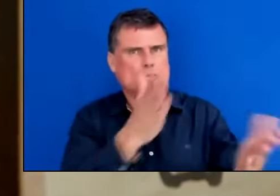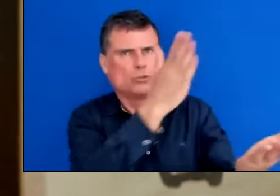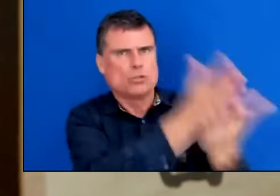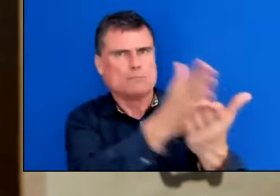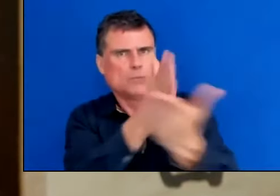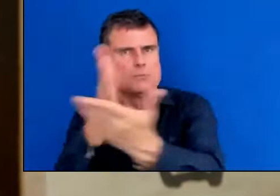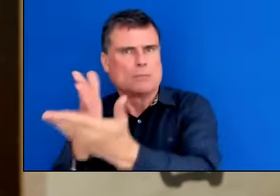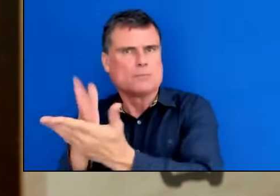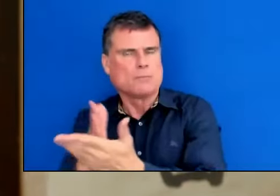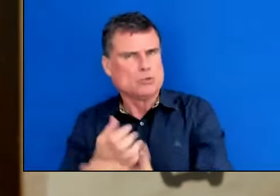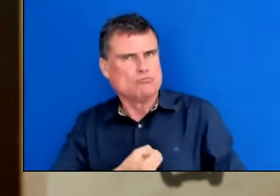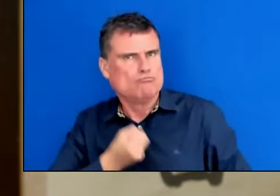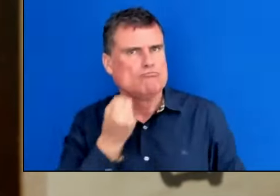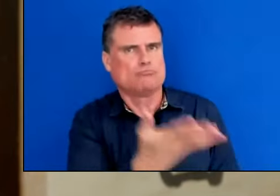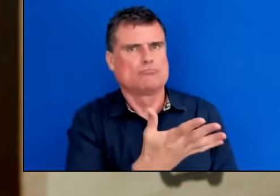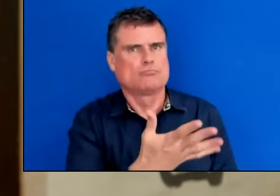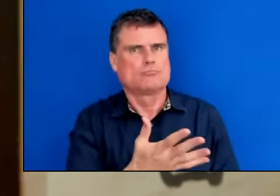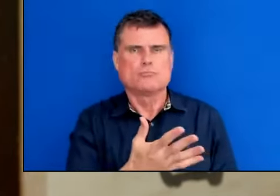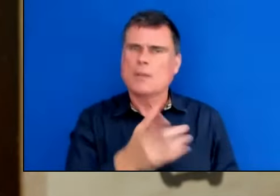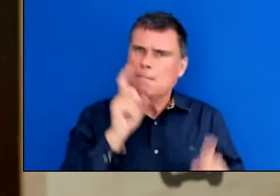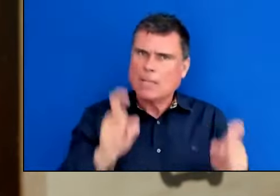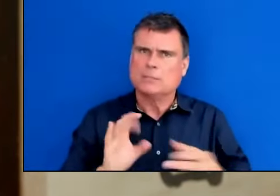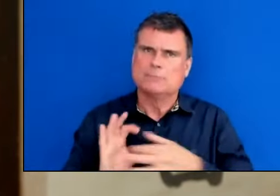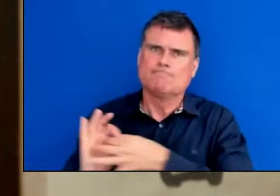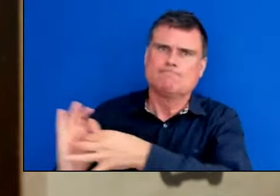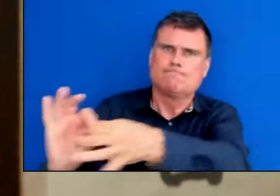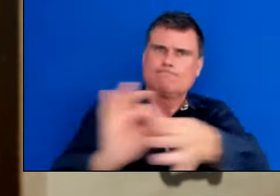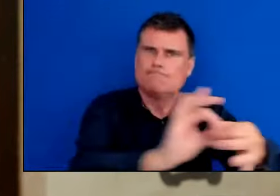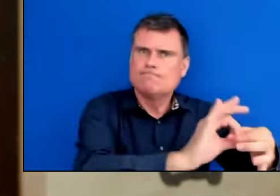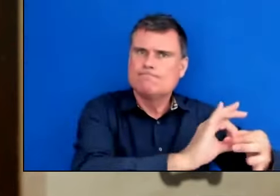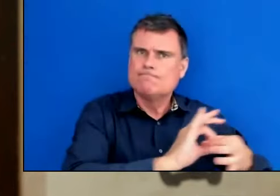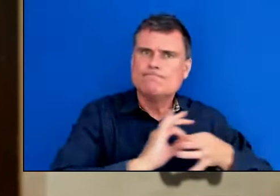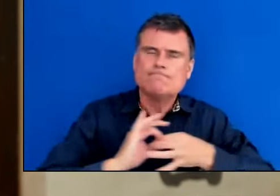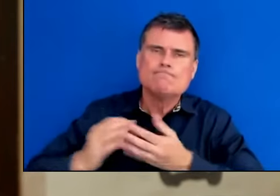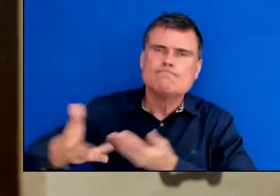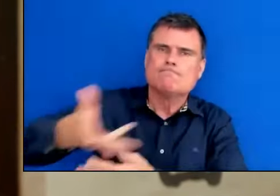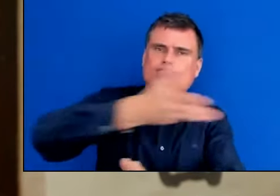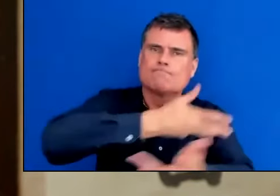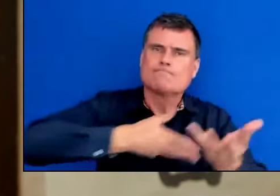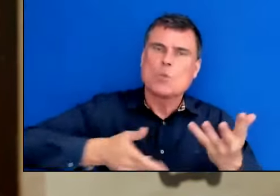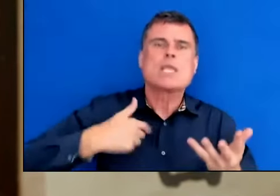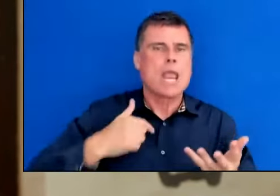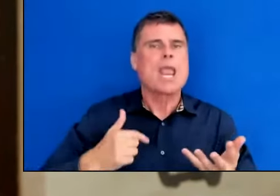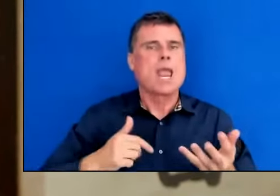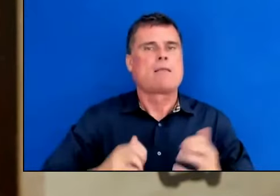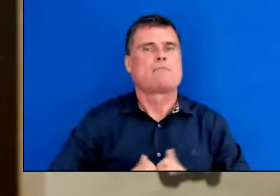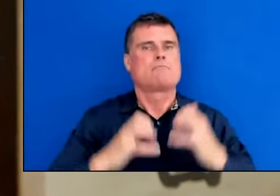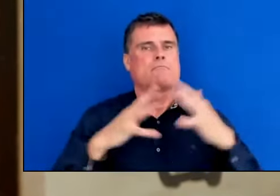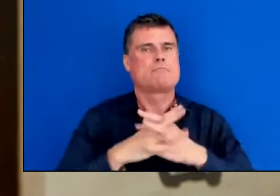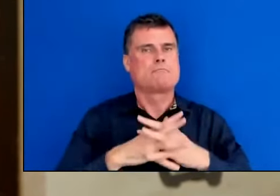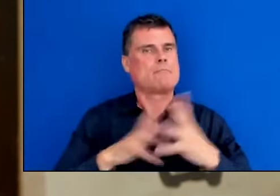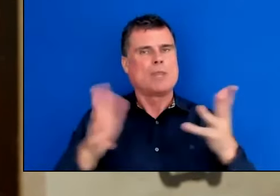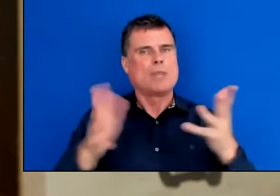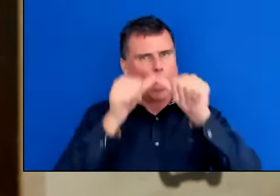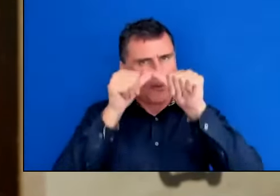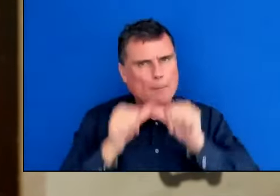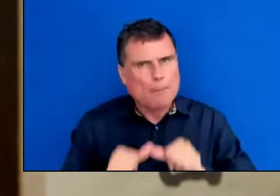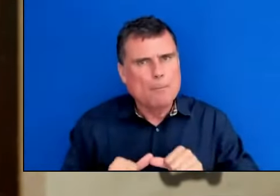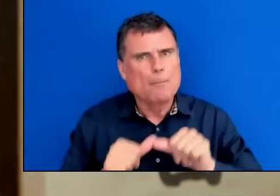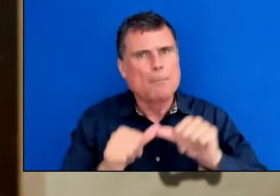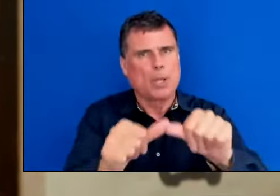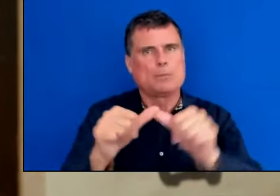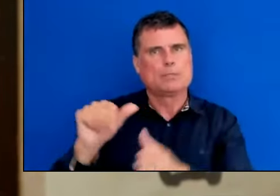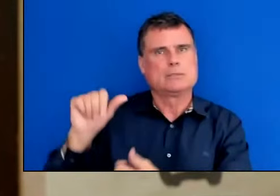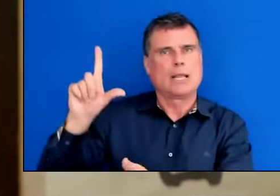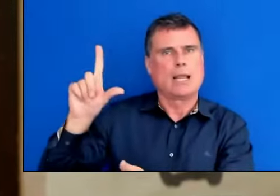with her Japanese friends so many years ago. It's building relationships that allow us to put down permanent